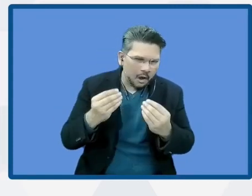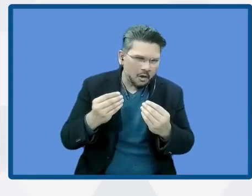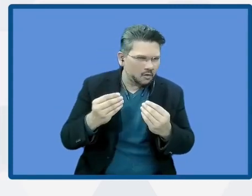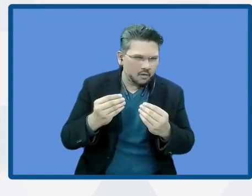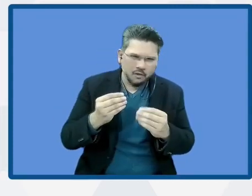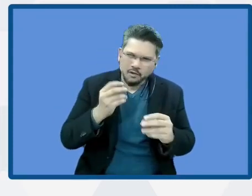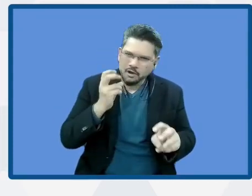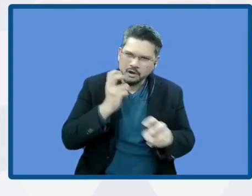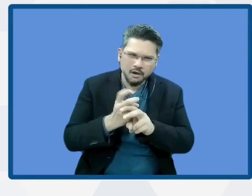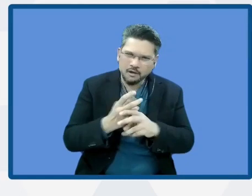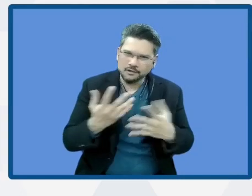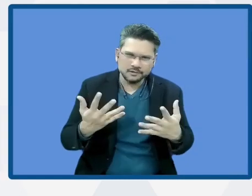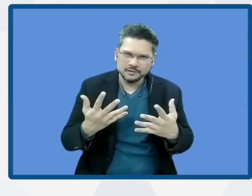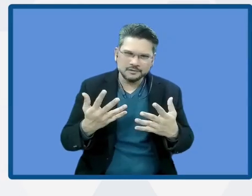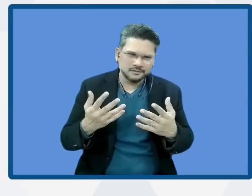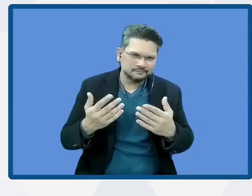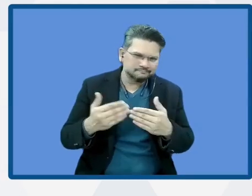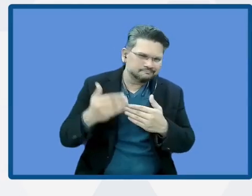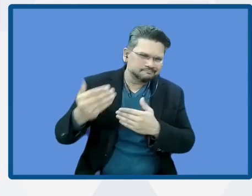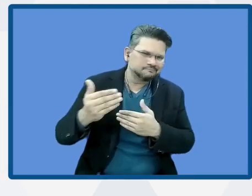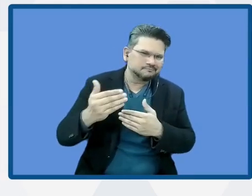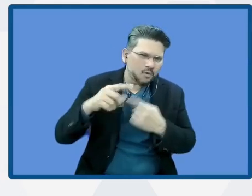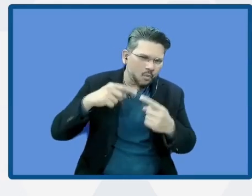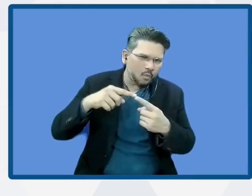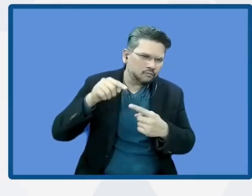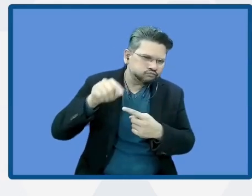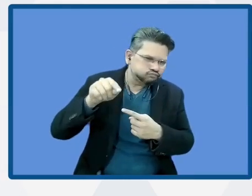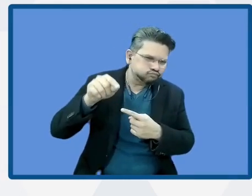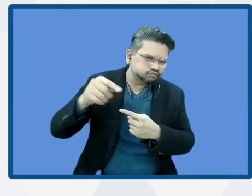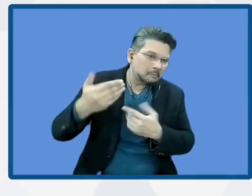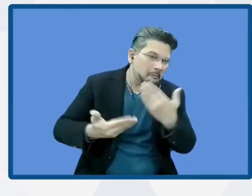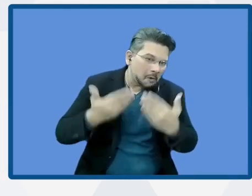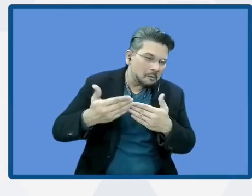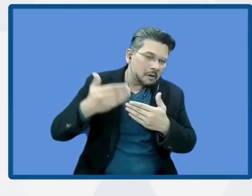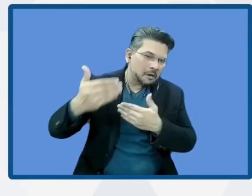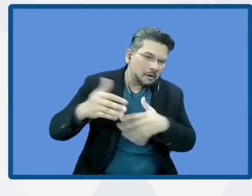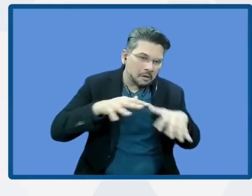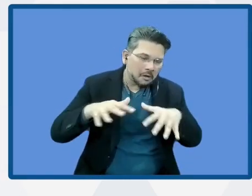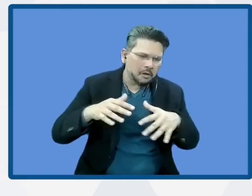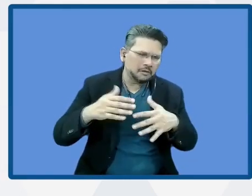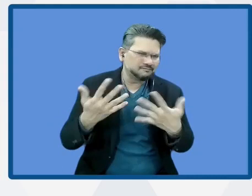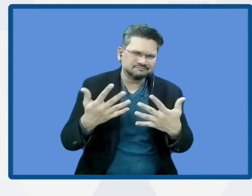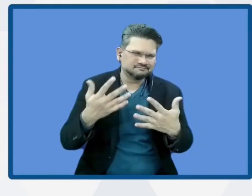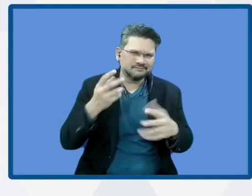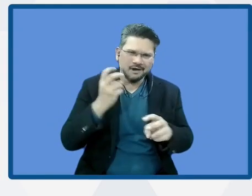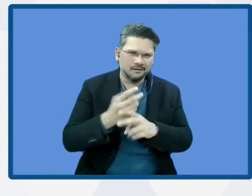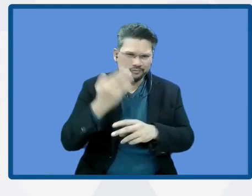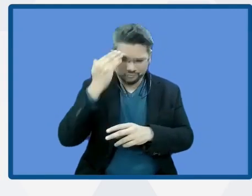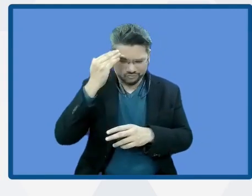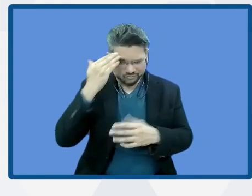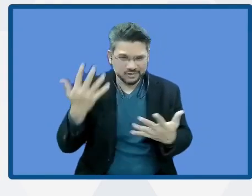However, we should not be defeated by this reality. But all of us who work in